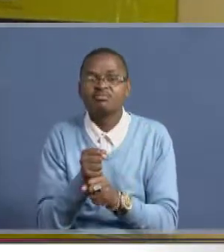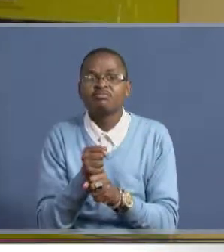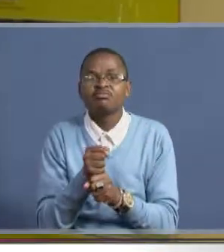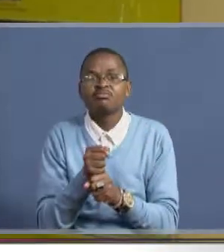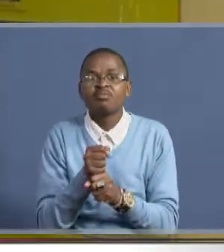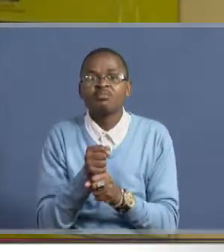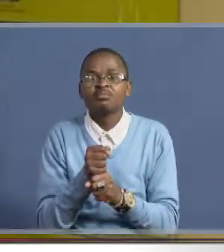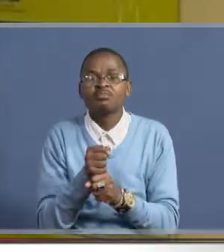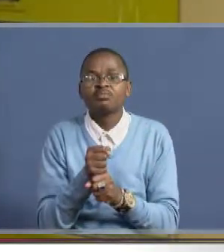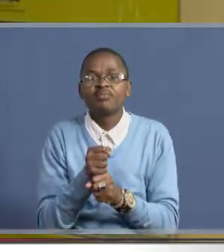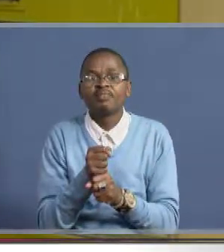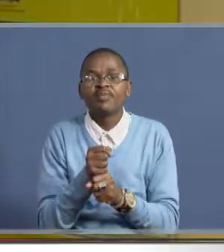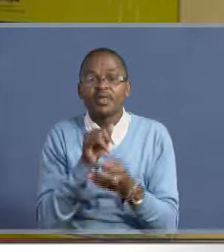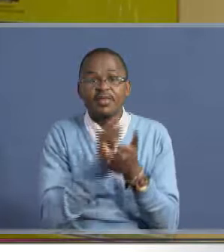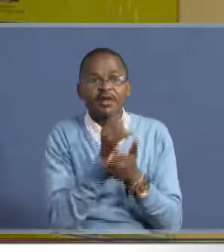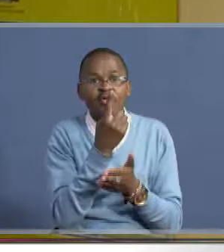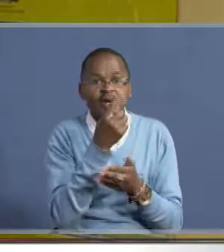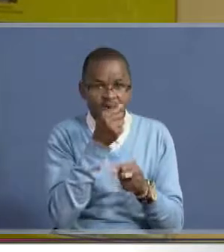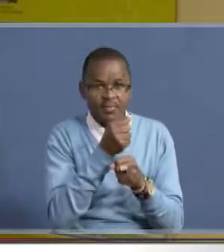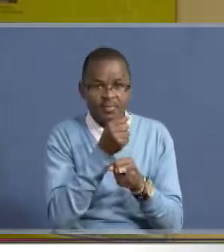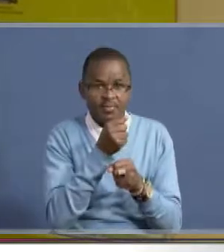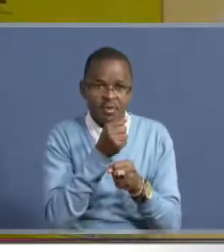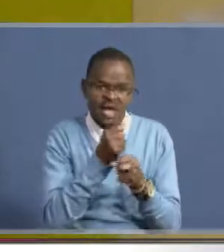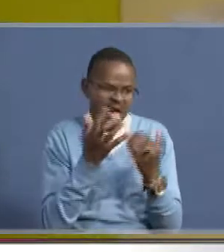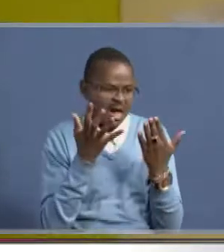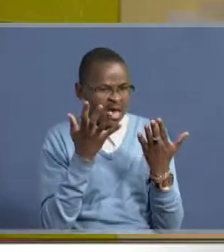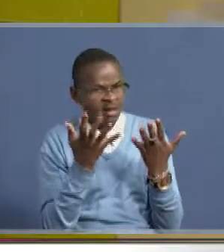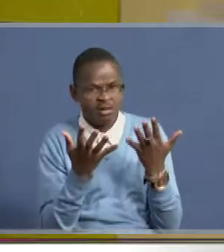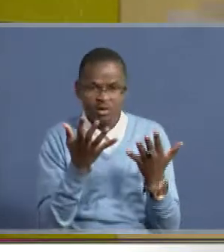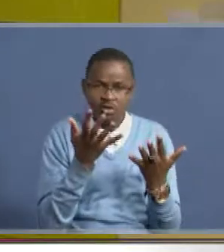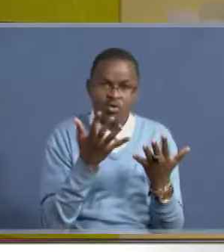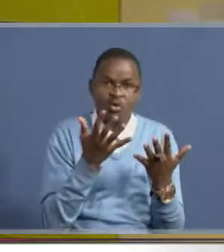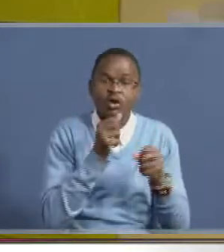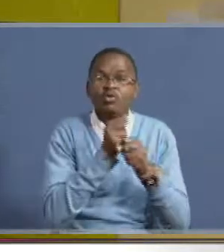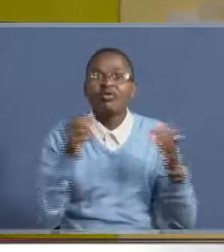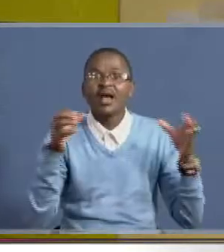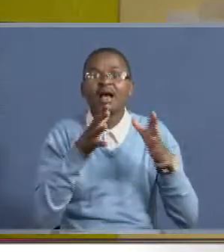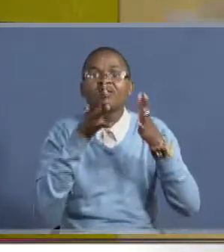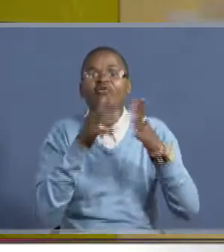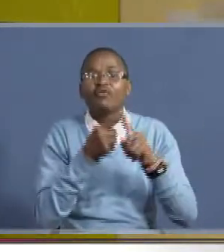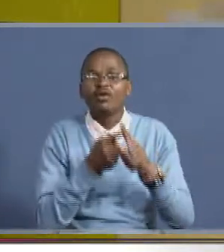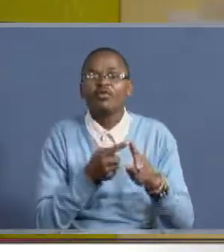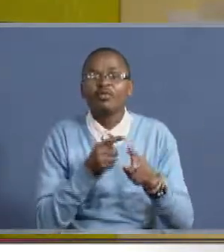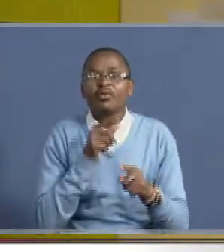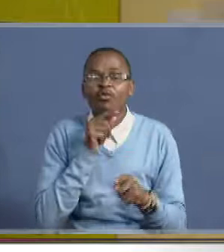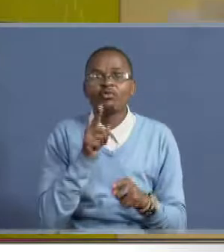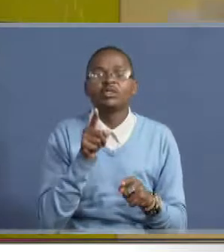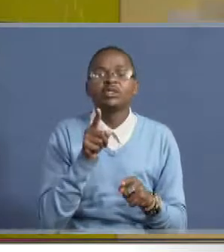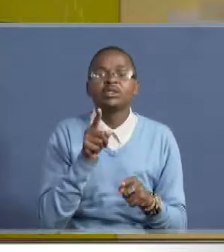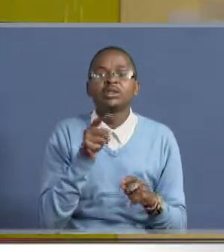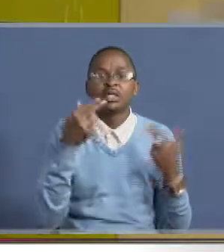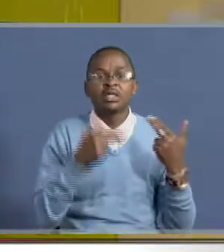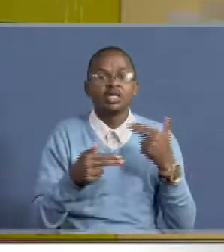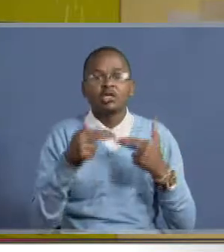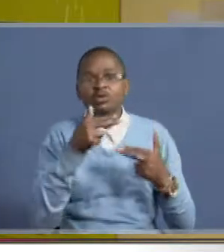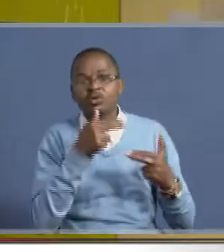Okay, that one maybe is on how you're handling the client from history, and